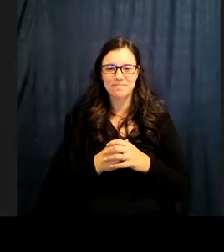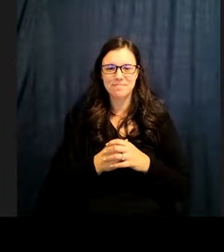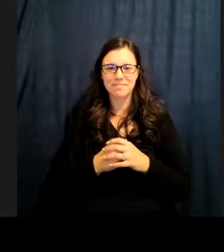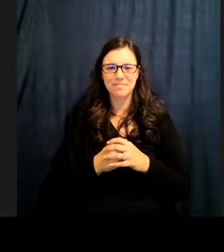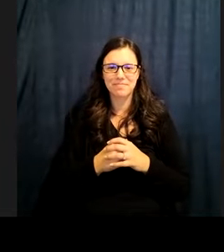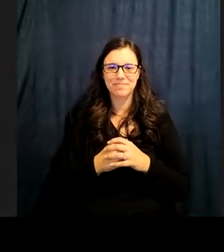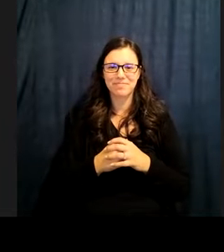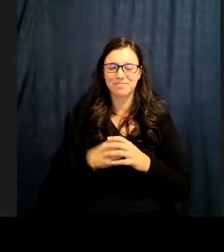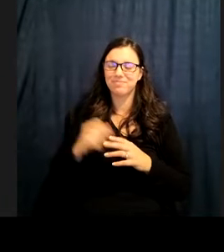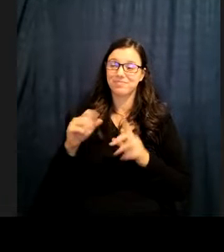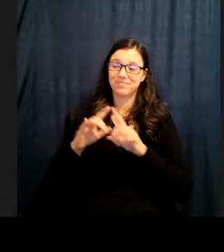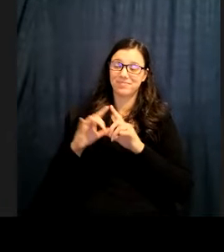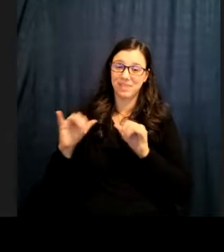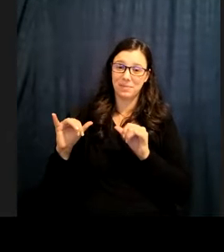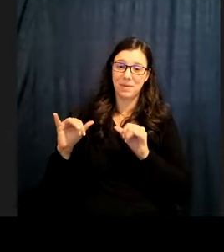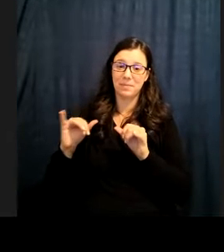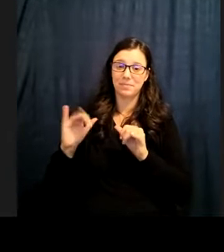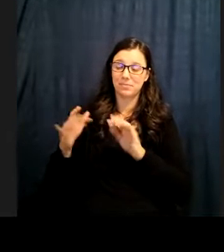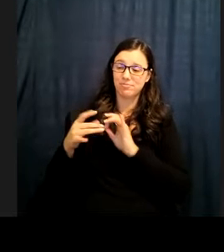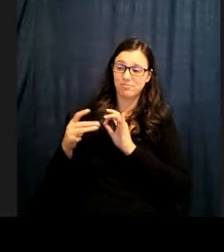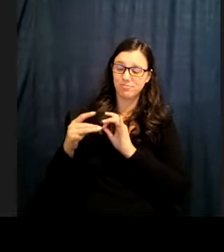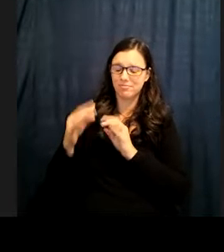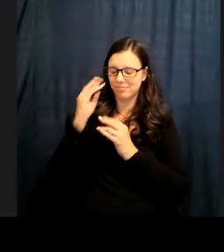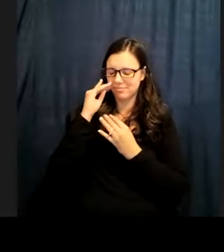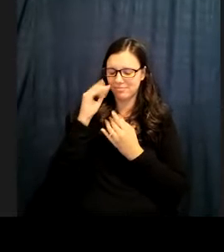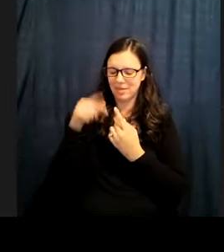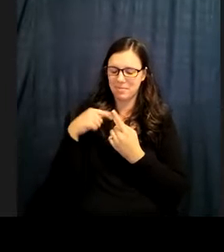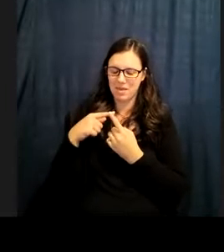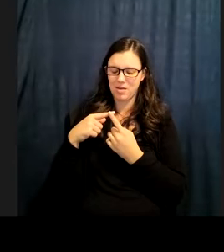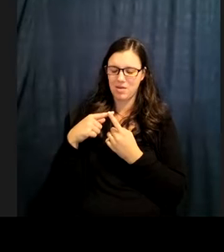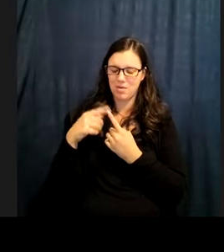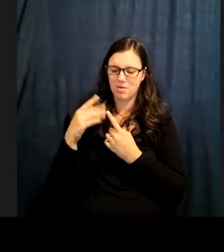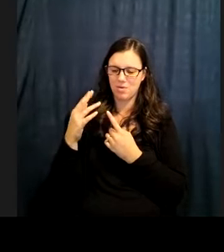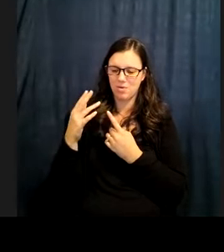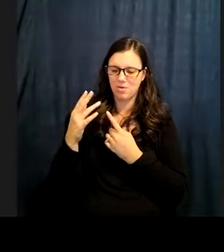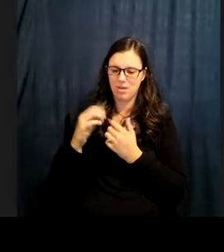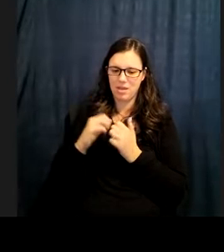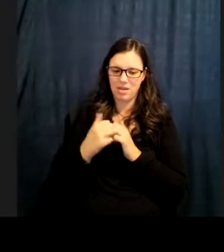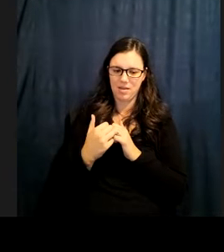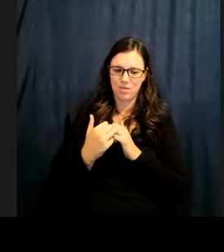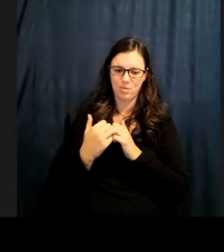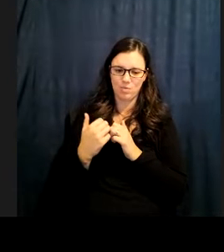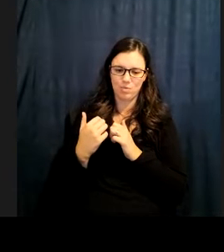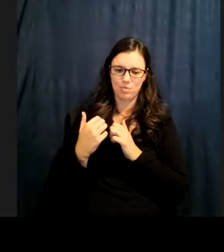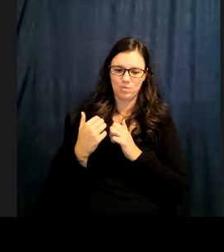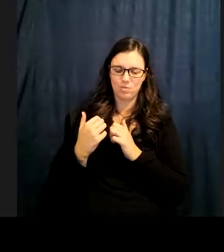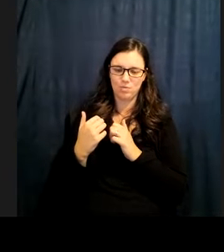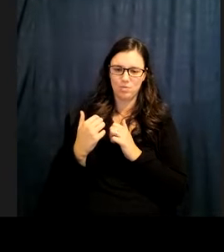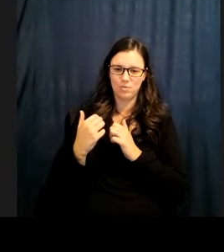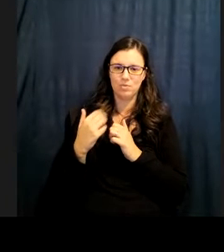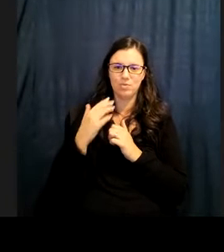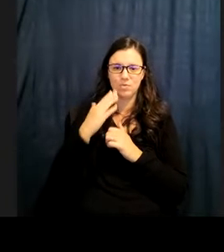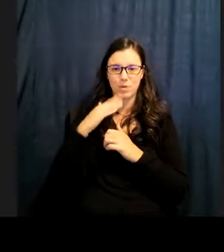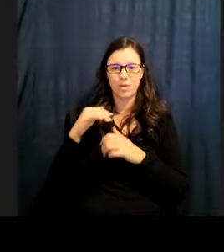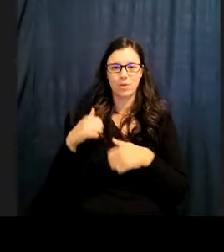And yet at the same time, as you're articulating that, I'm thinking about how Inuits who live in the